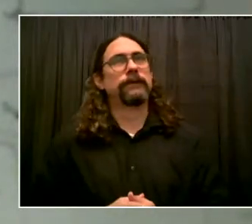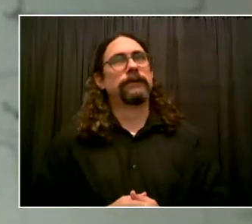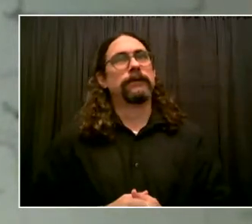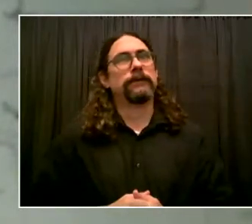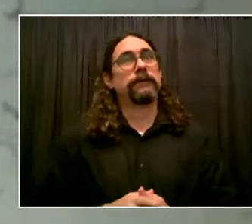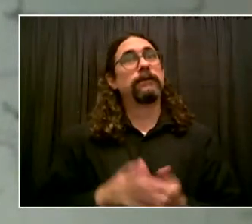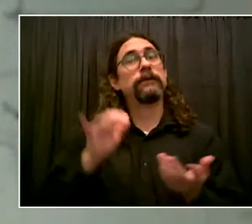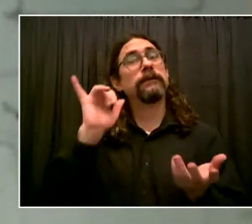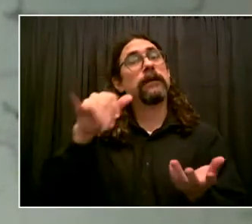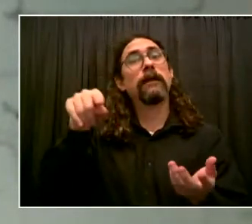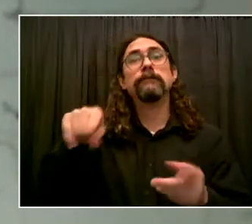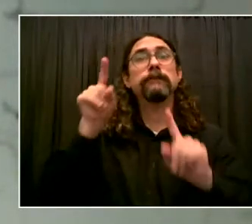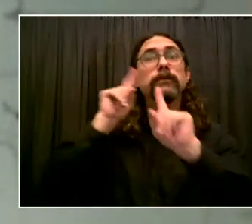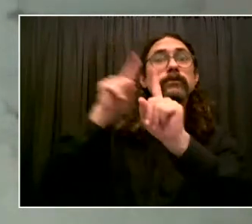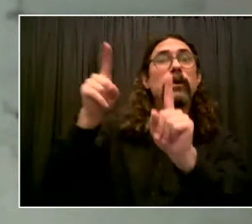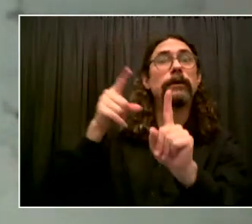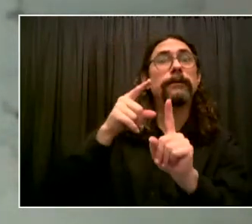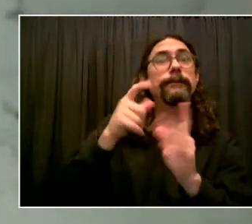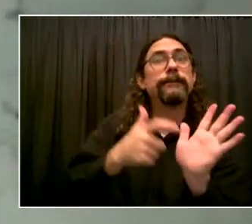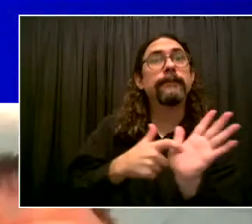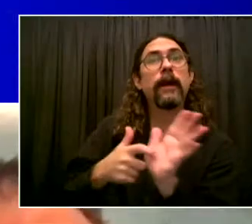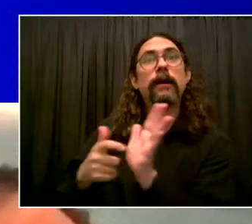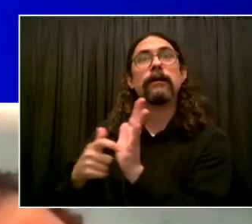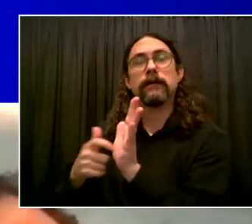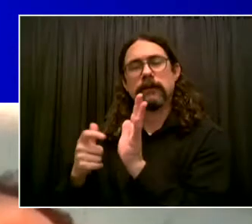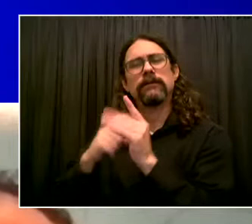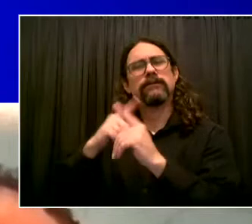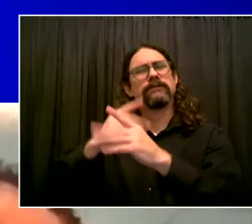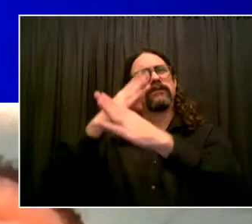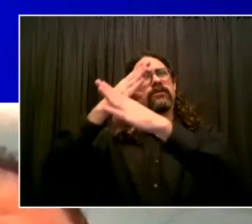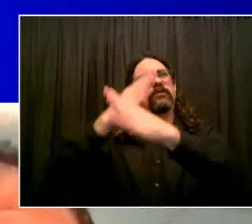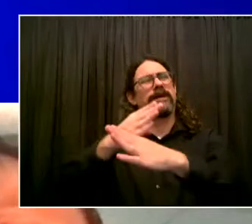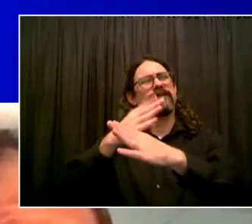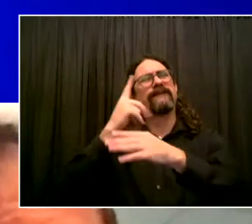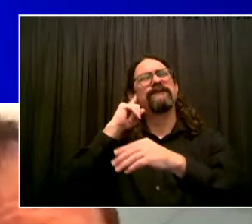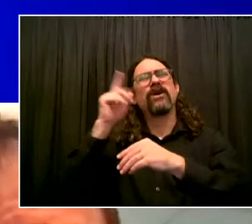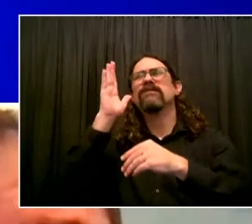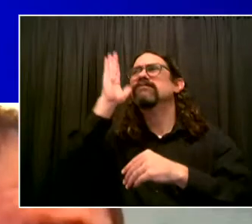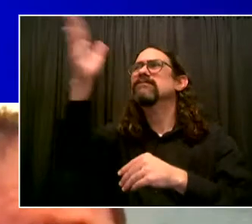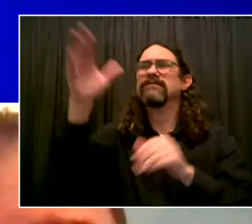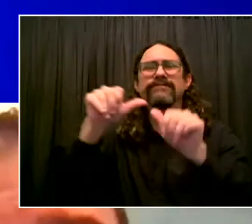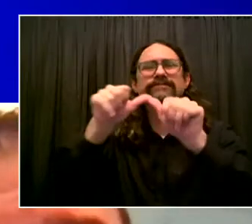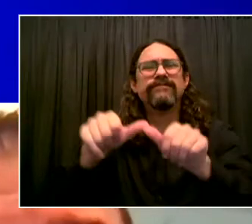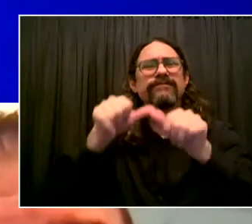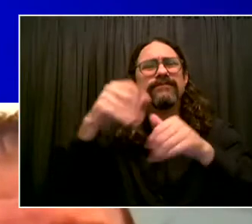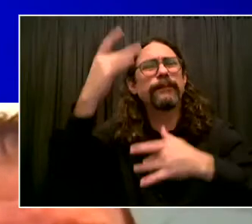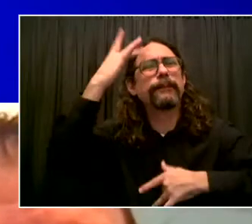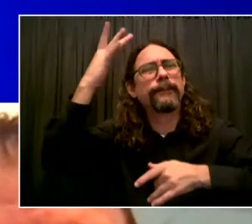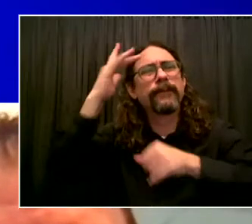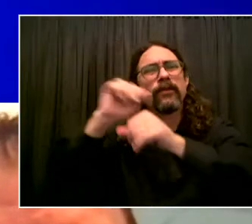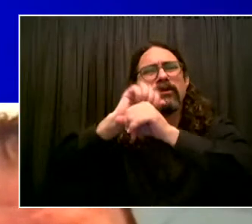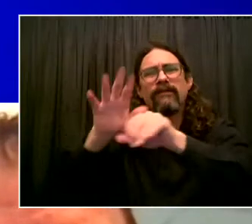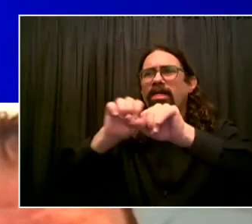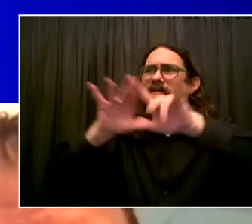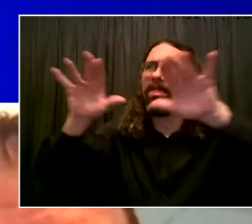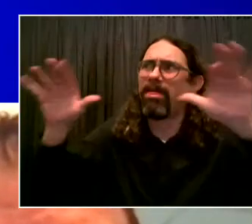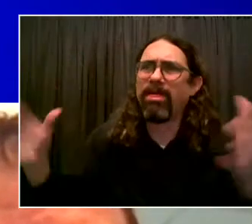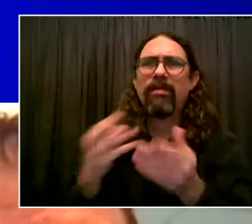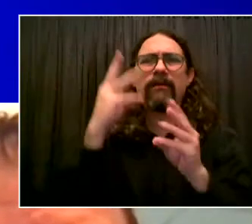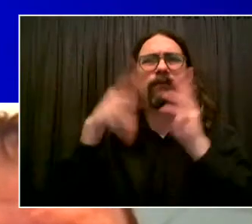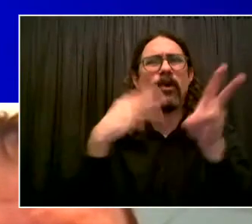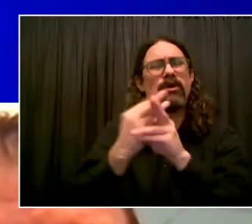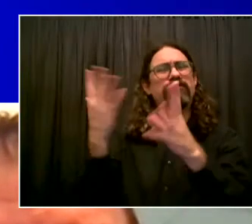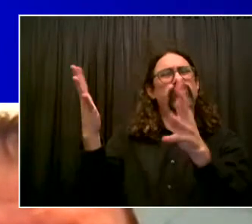this can be long lasting. So thank you, Mayor. Thank you so much, Andy. That was truly eloquent. I mean it.